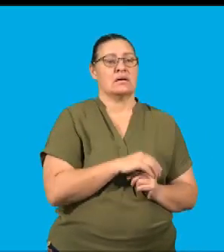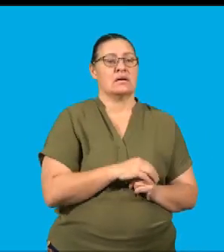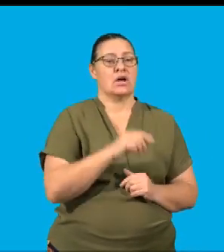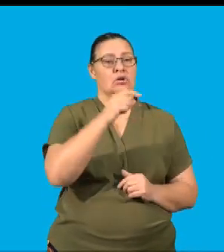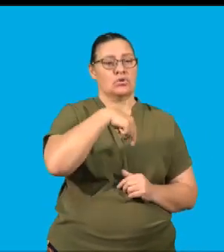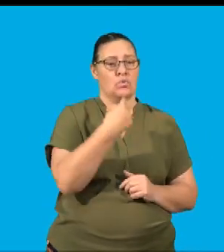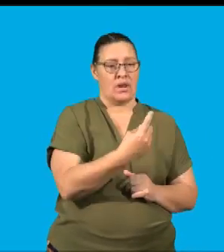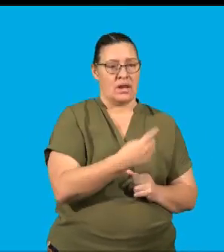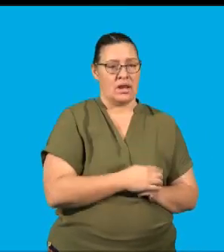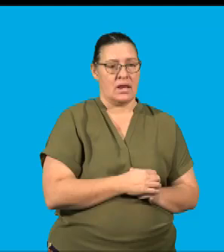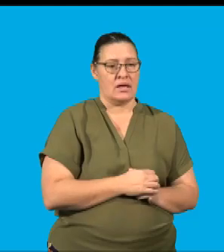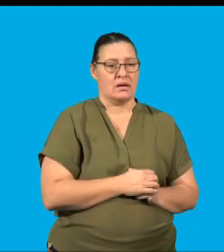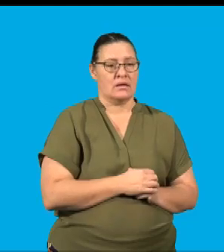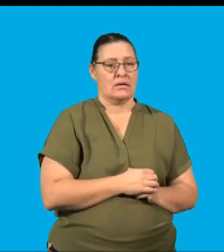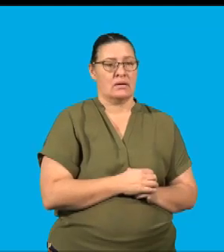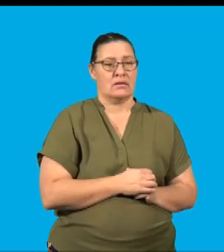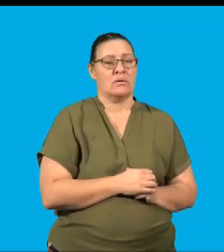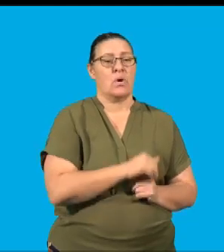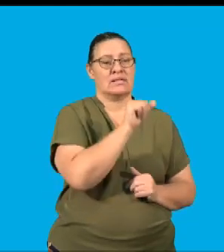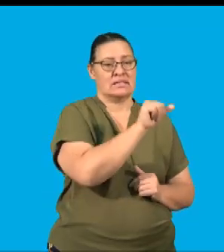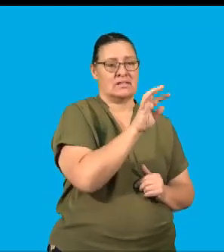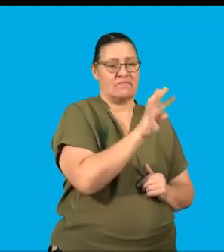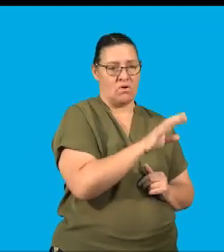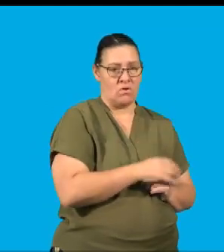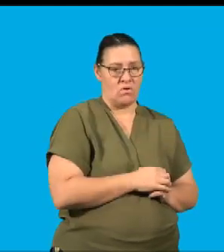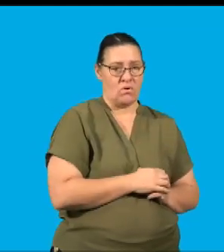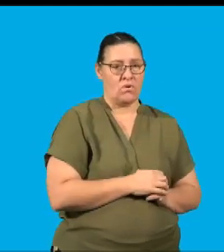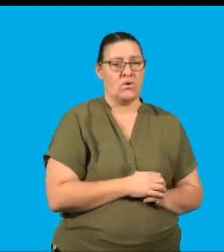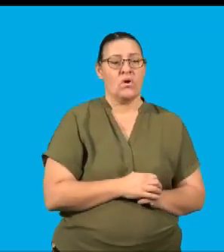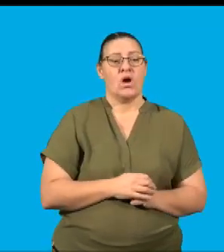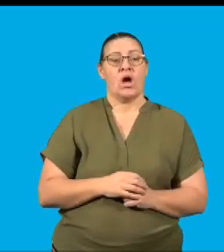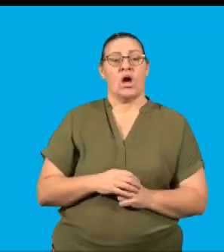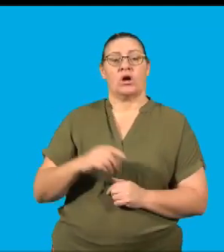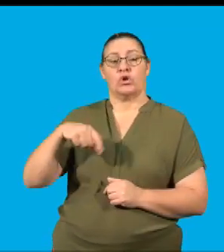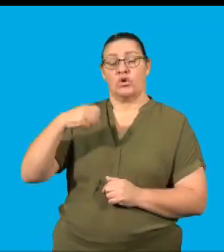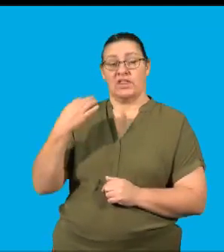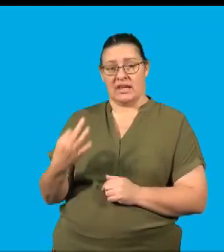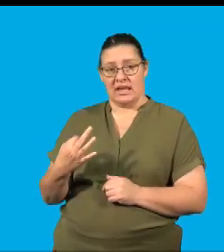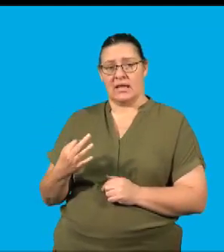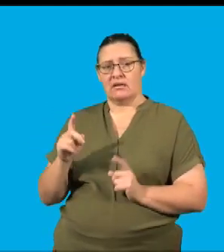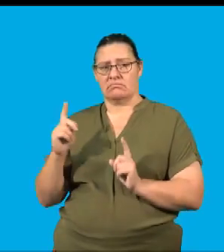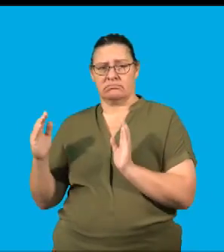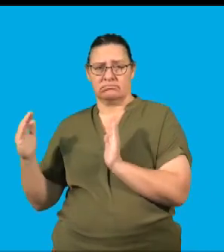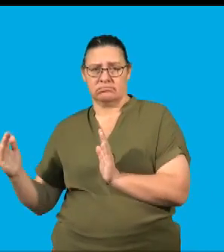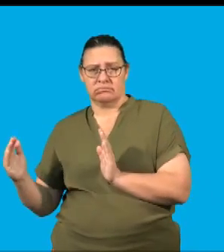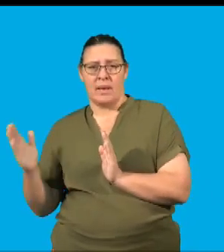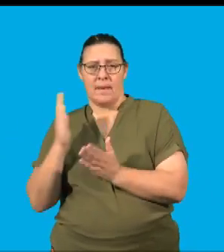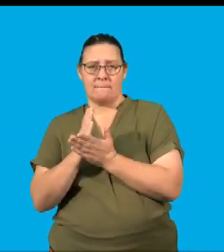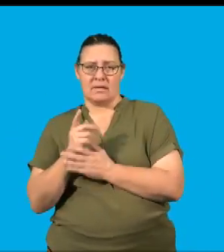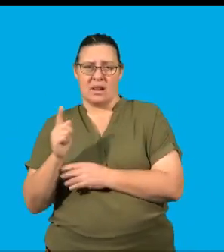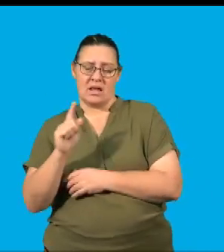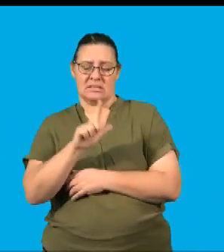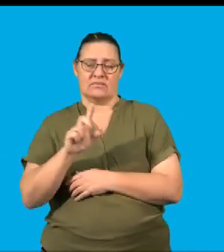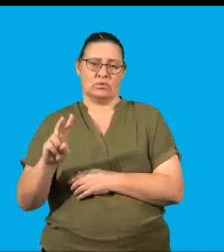our Q1. That is why you see then the 64. To find our Q3, we'll look at this data set